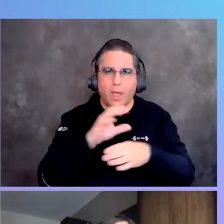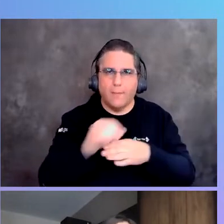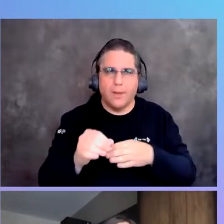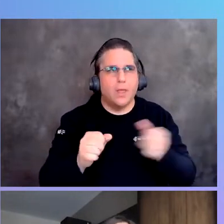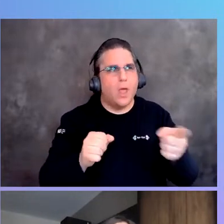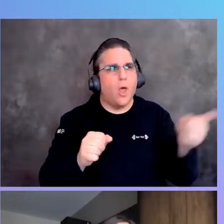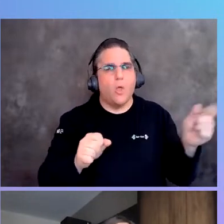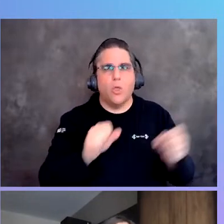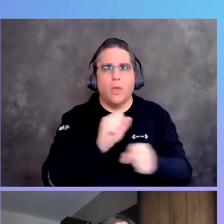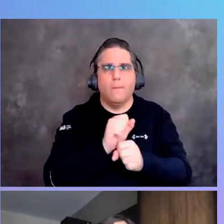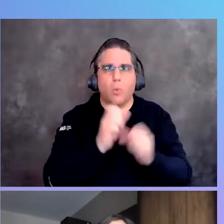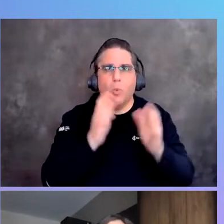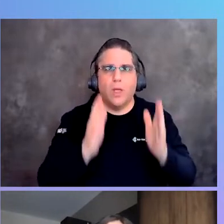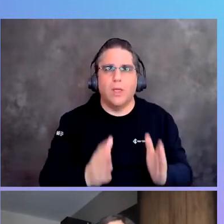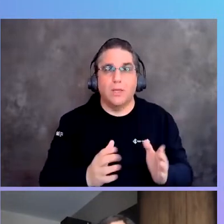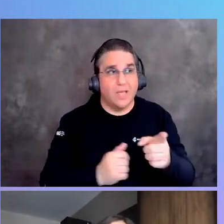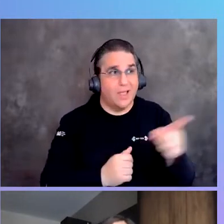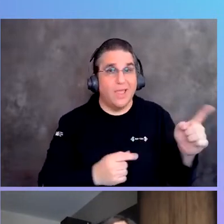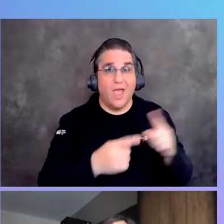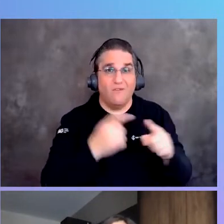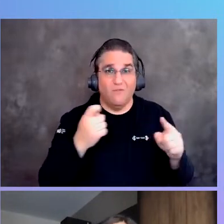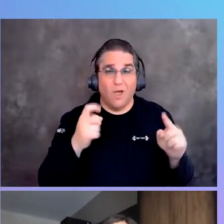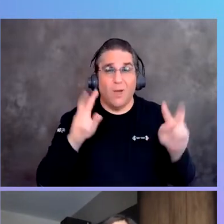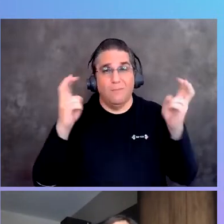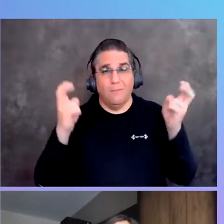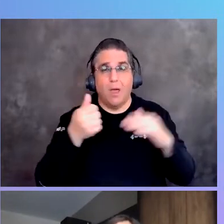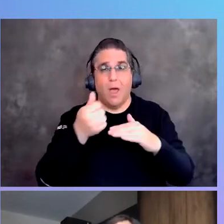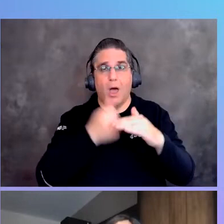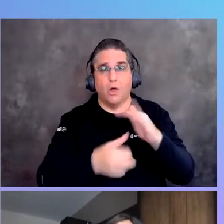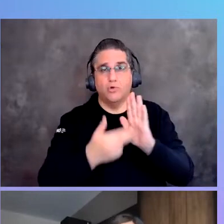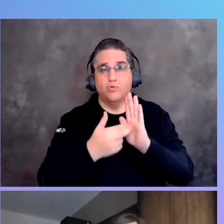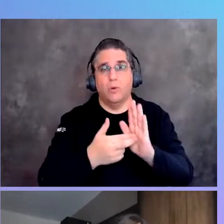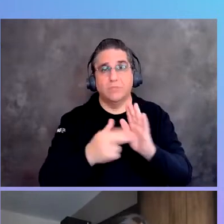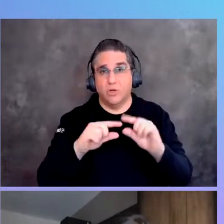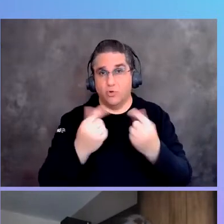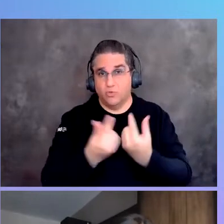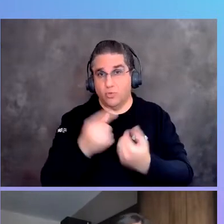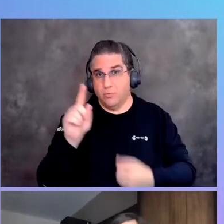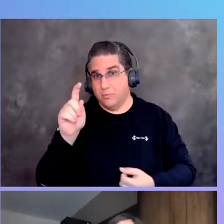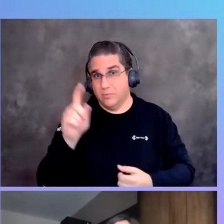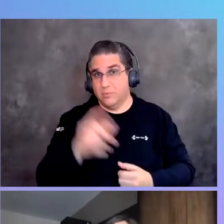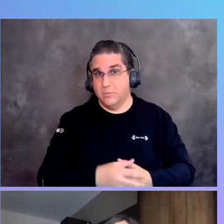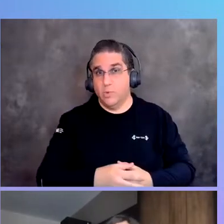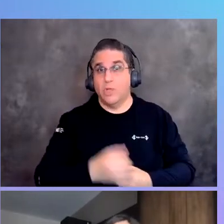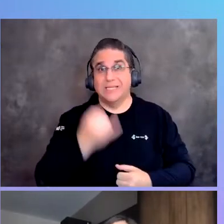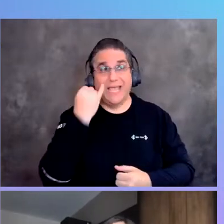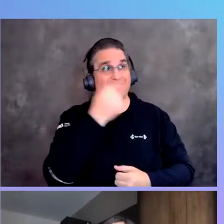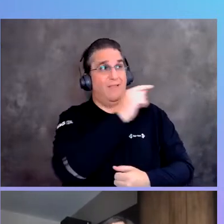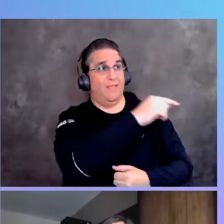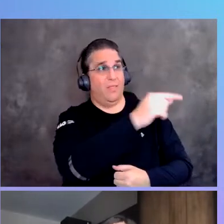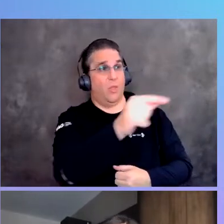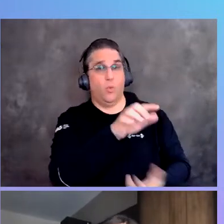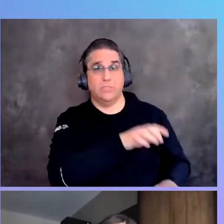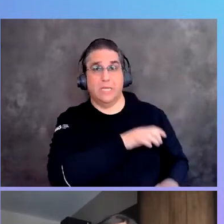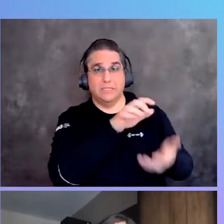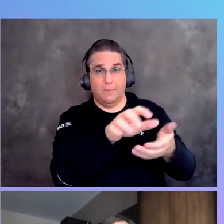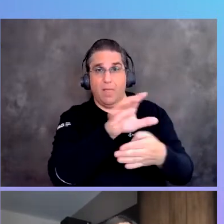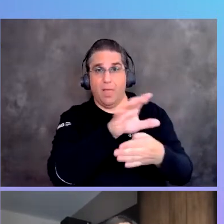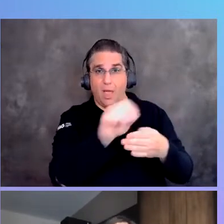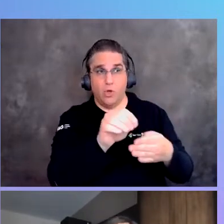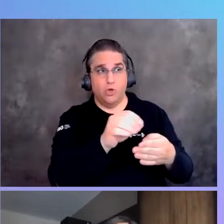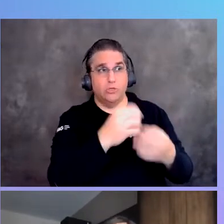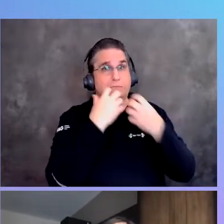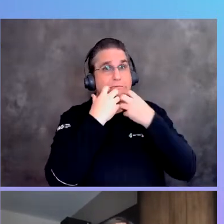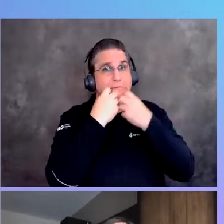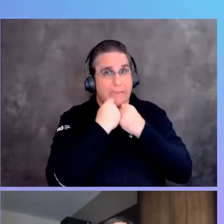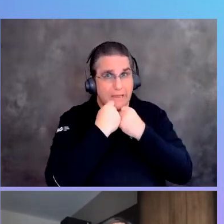from underrepresented groups? Because often we see that when they care and it's personal and they're personally vested in it,